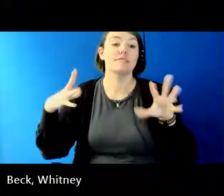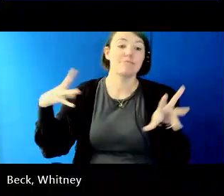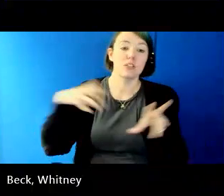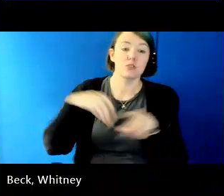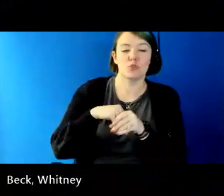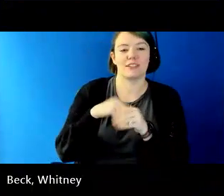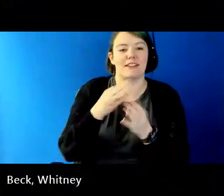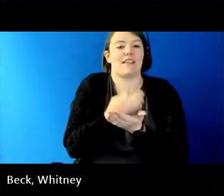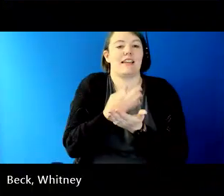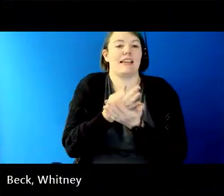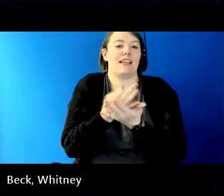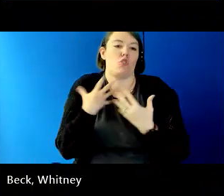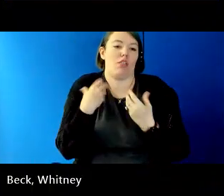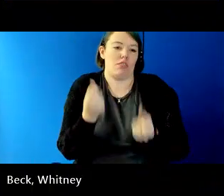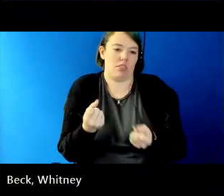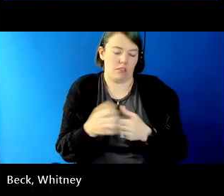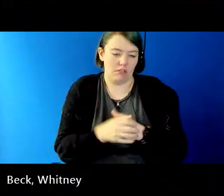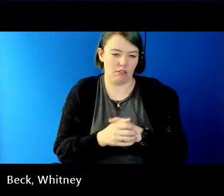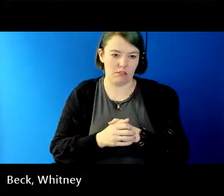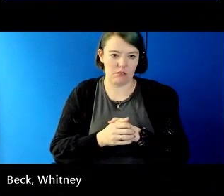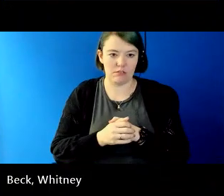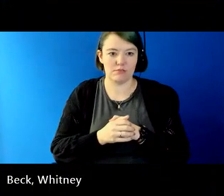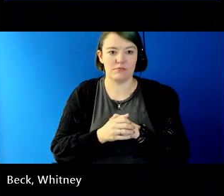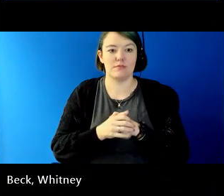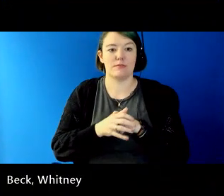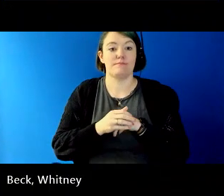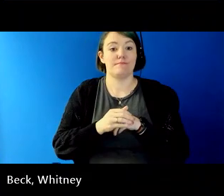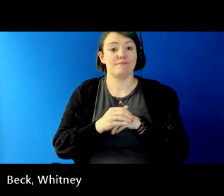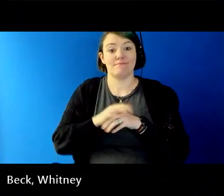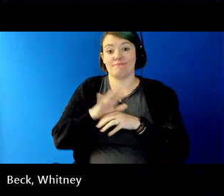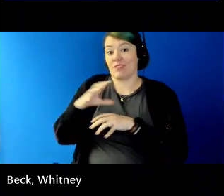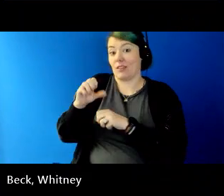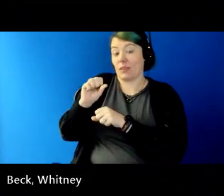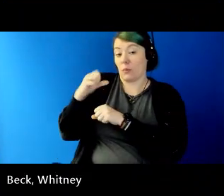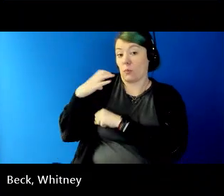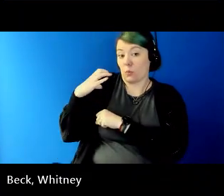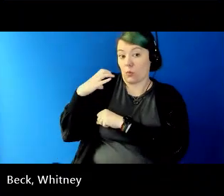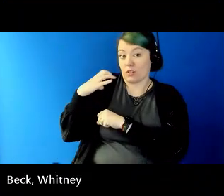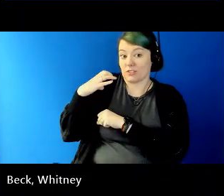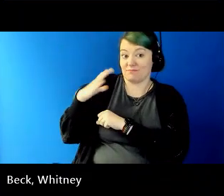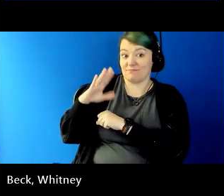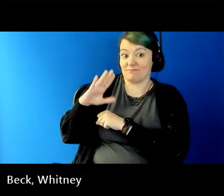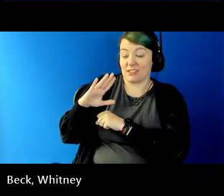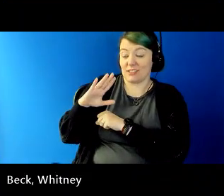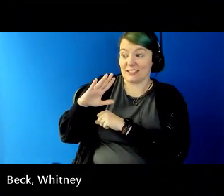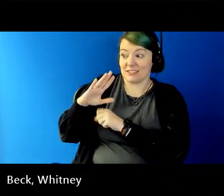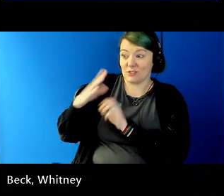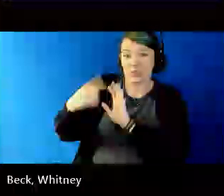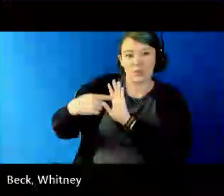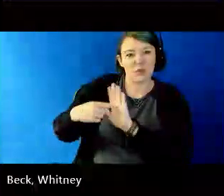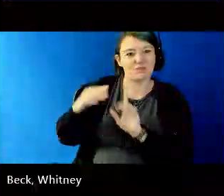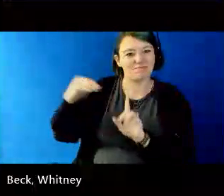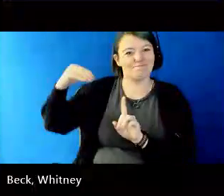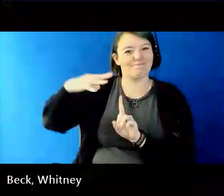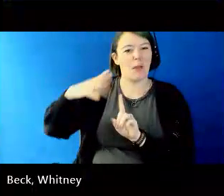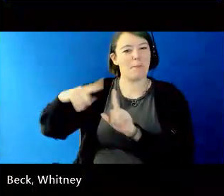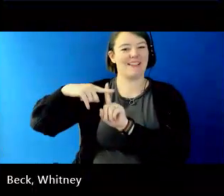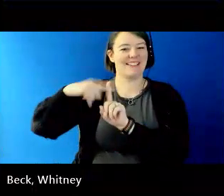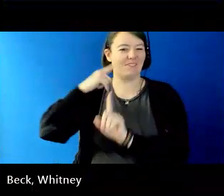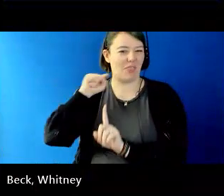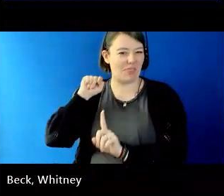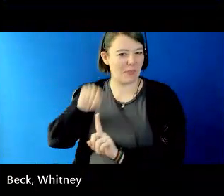program. Organizations with financial wellness benefits, kind of help the morale. It helps employees, whether they're eligible or not, know